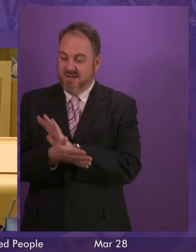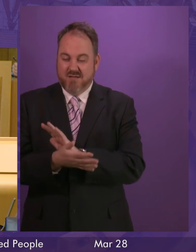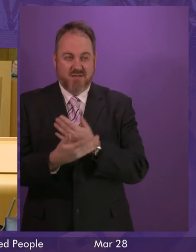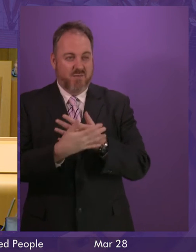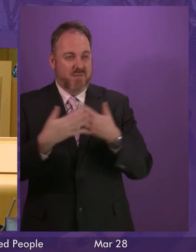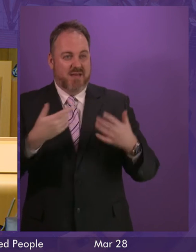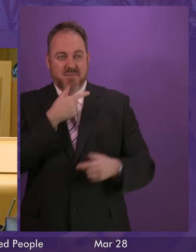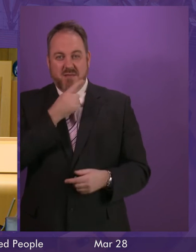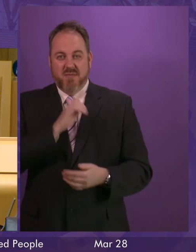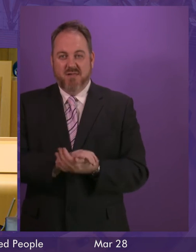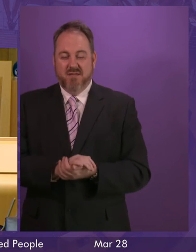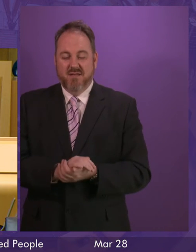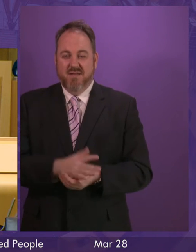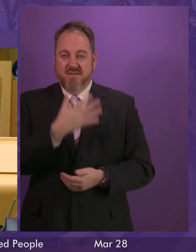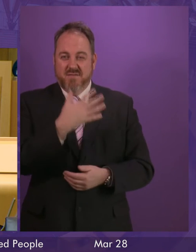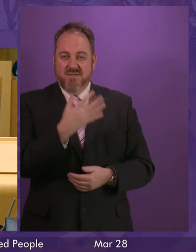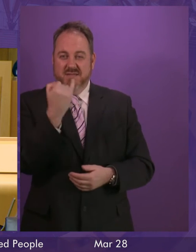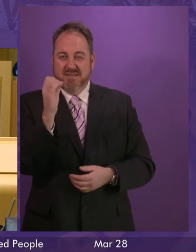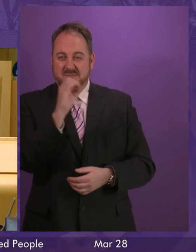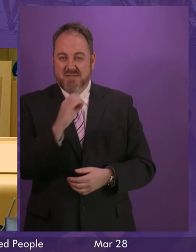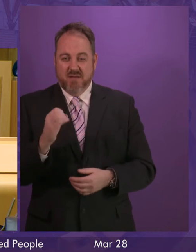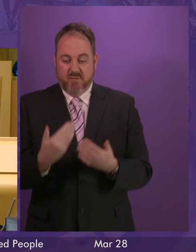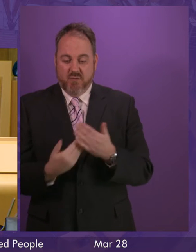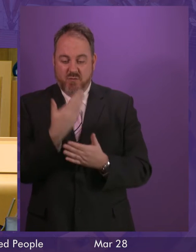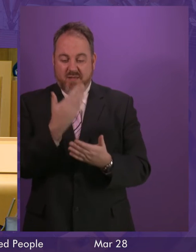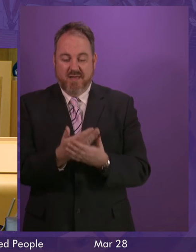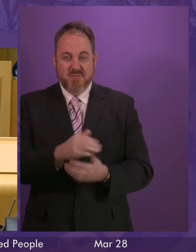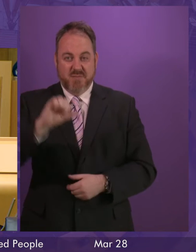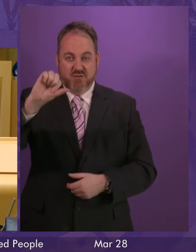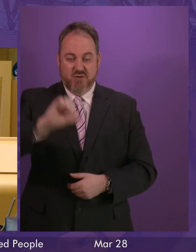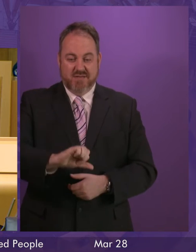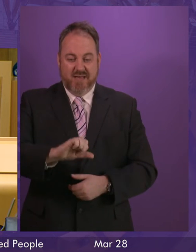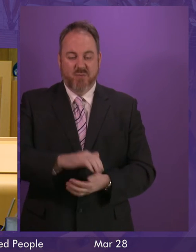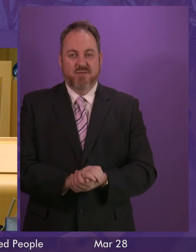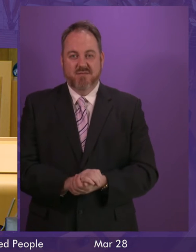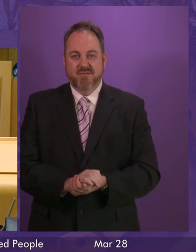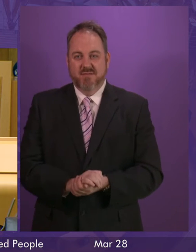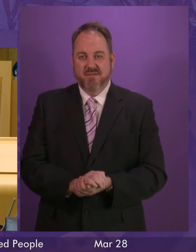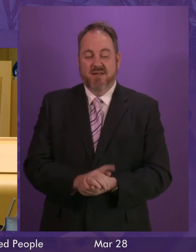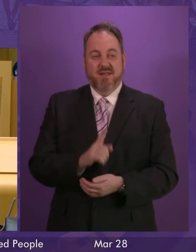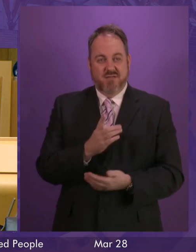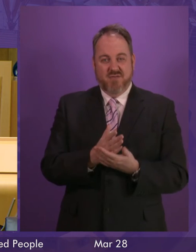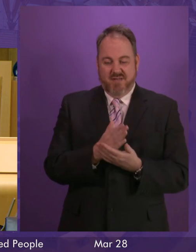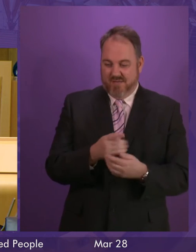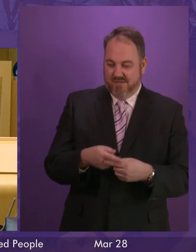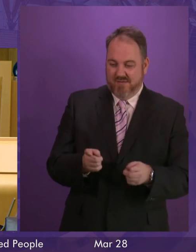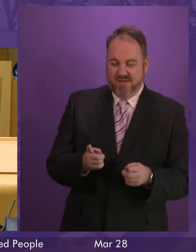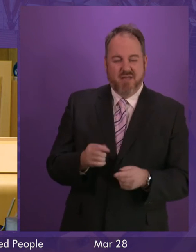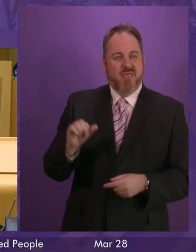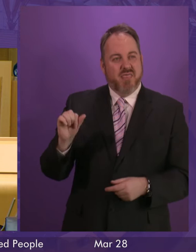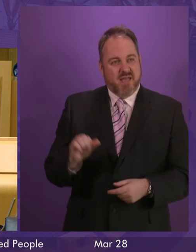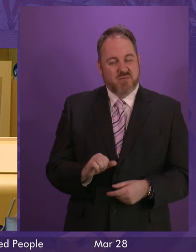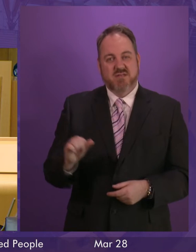56% of new claims are being turned down, 28% of reassessment claims are also refused, and those figures do not take into account the thousands of